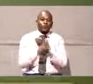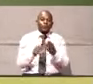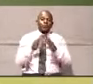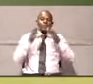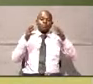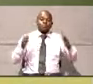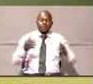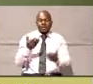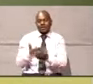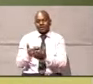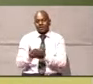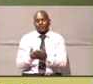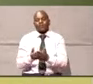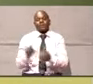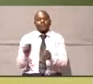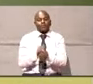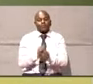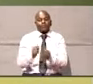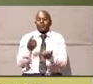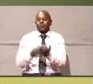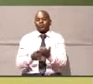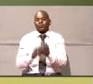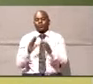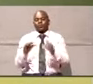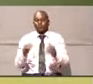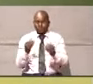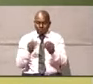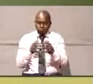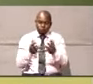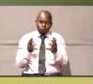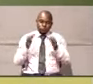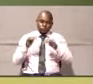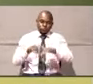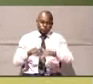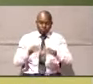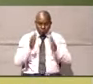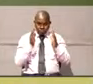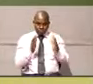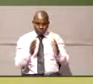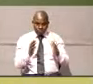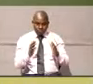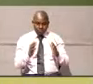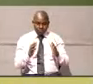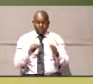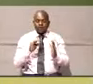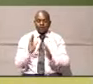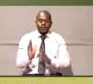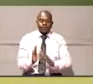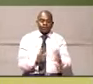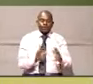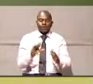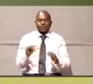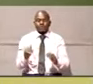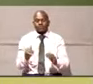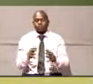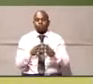biggest wetland degrader in Uganda. This kind of degradation is attributed to unplanned urban